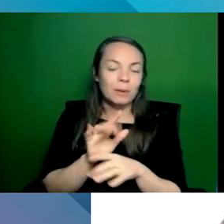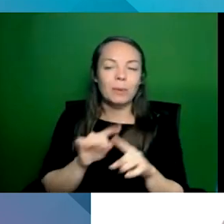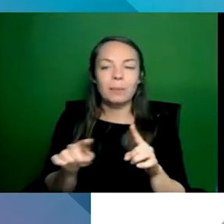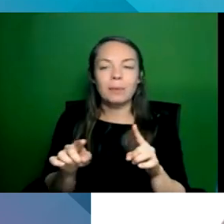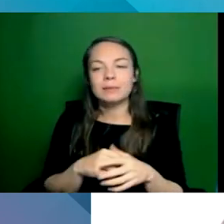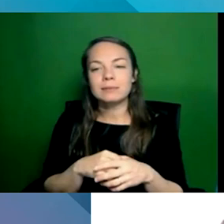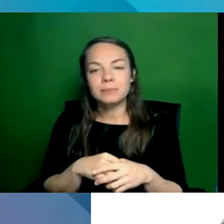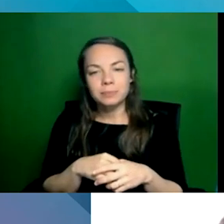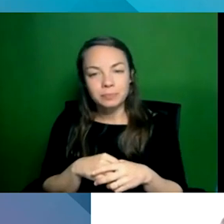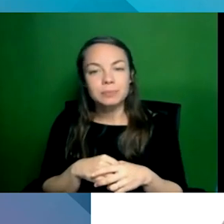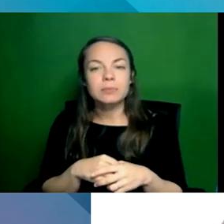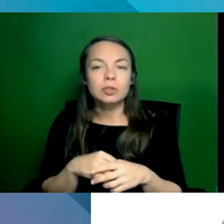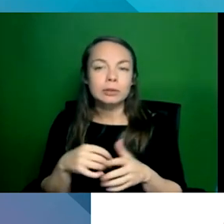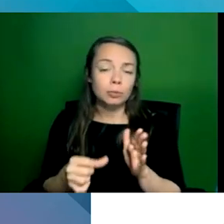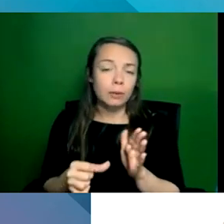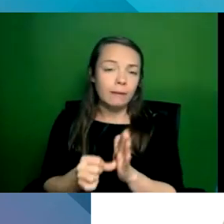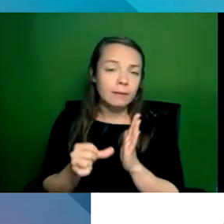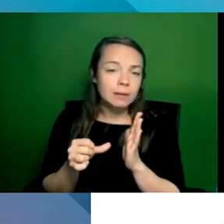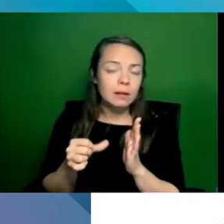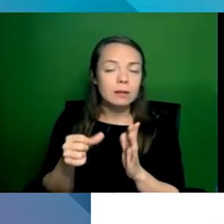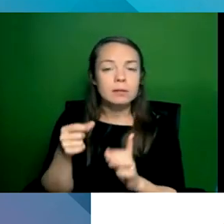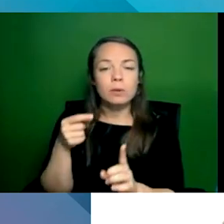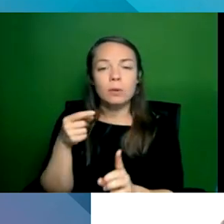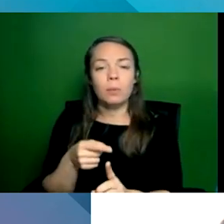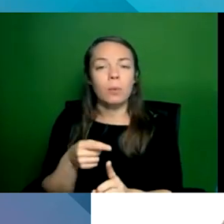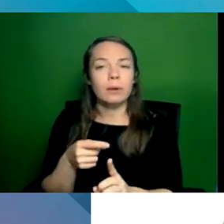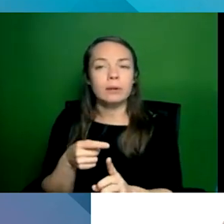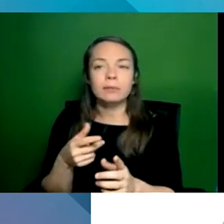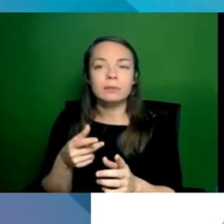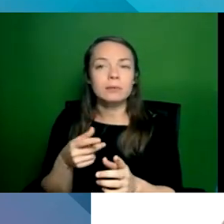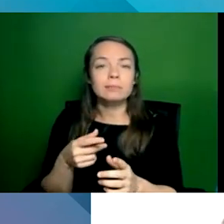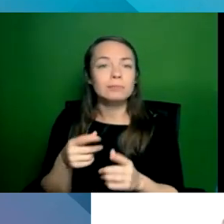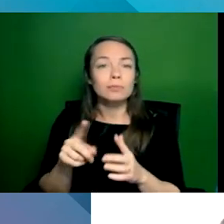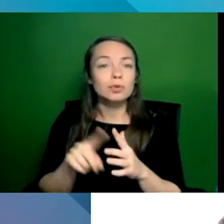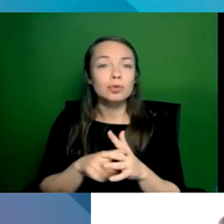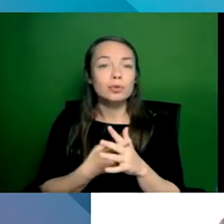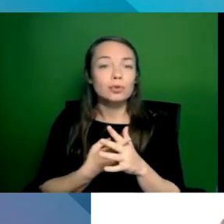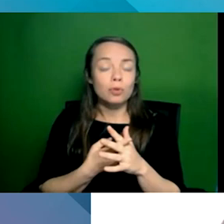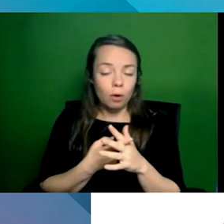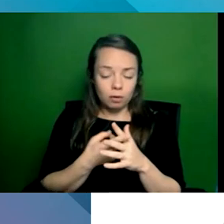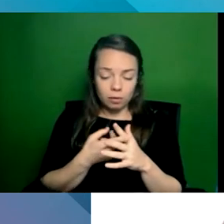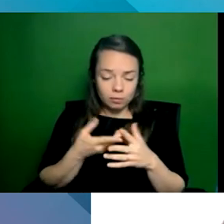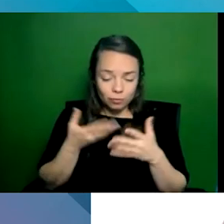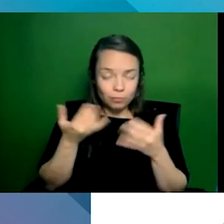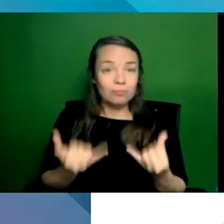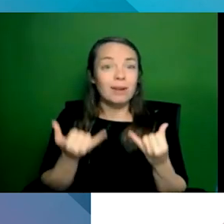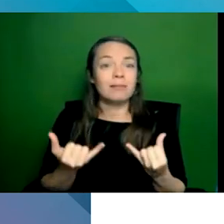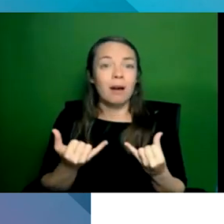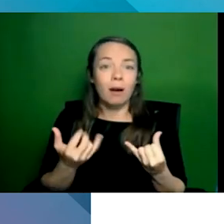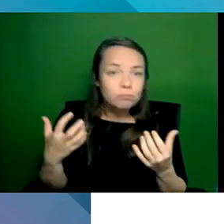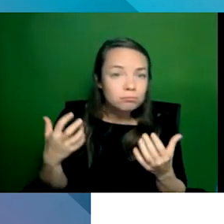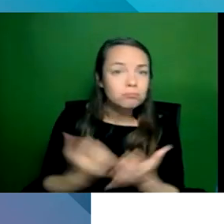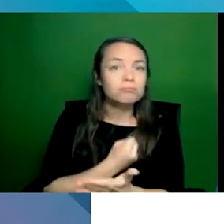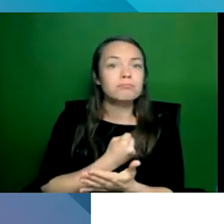I just want to re-emphasize the fact of that, you know, start where you're at. Take advantage of opportunities. We all